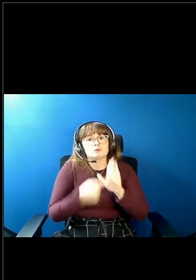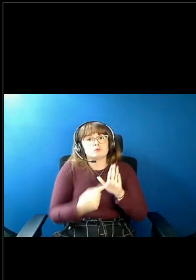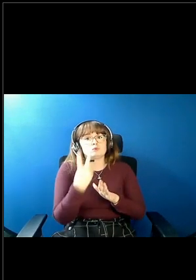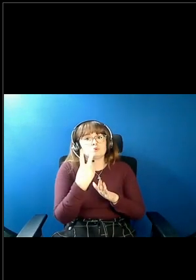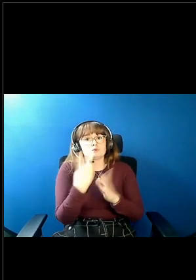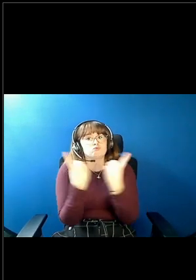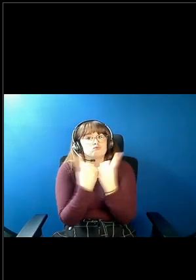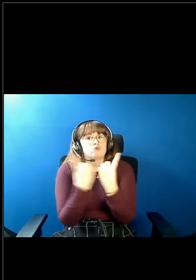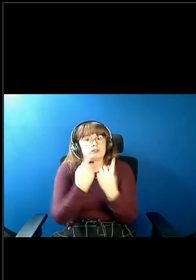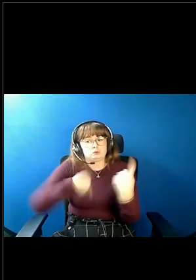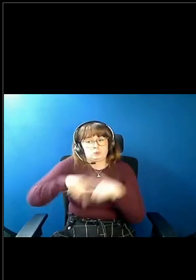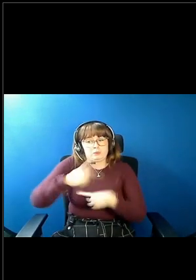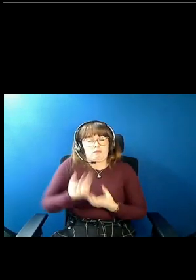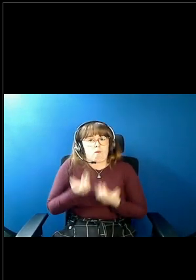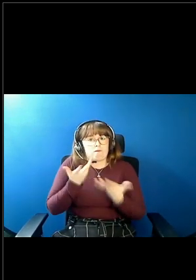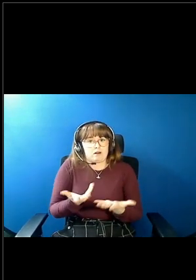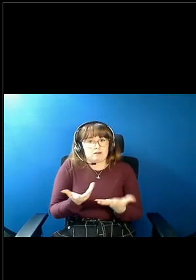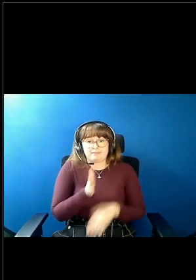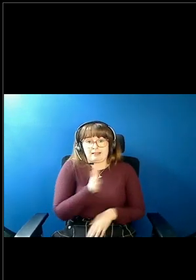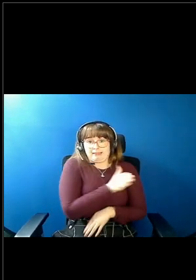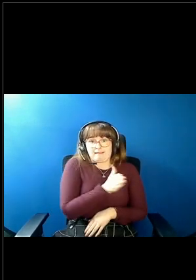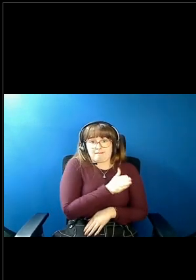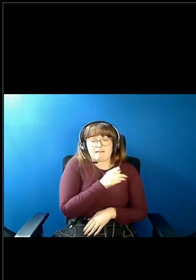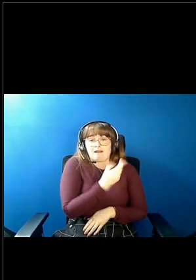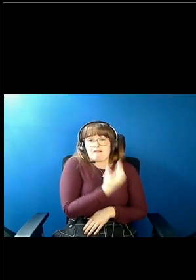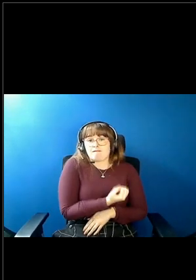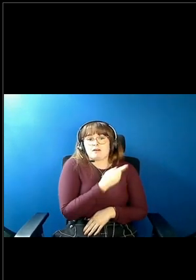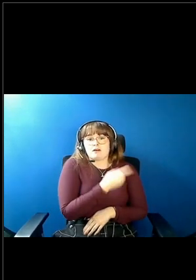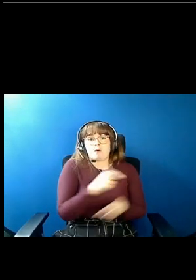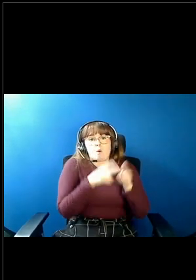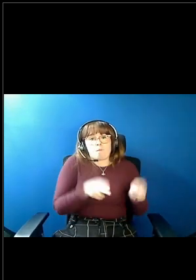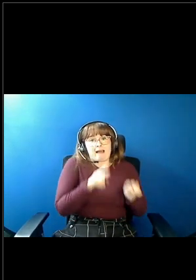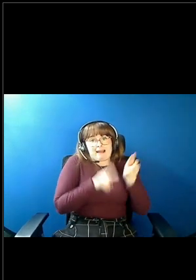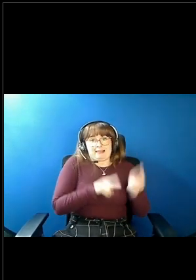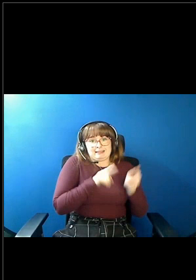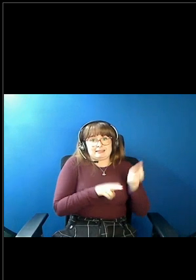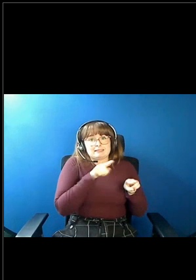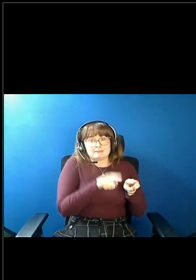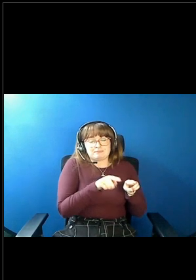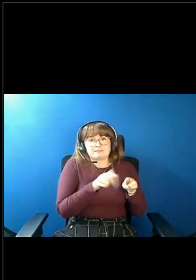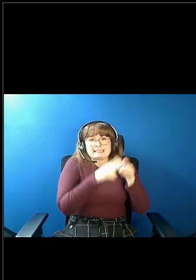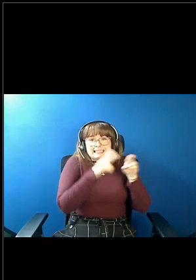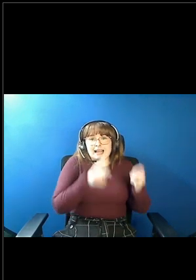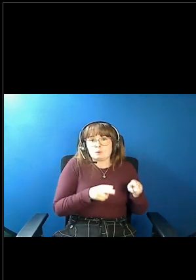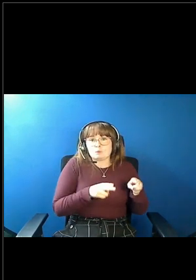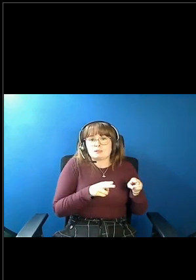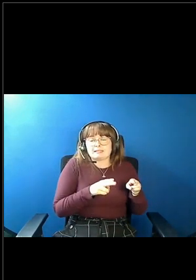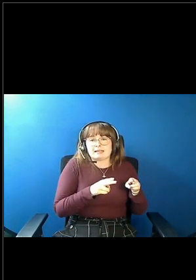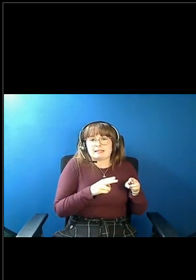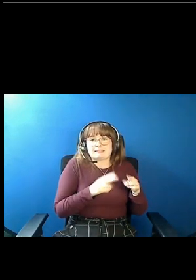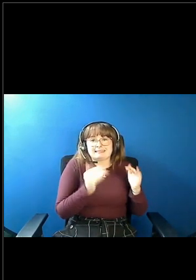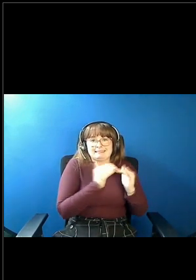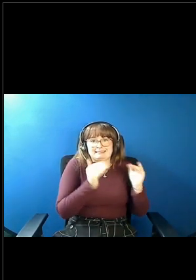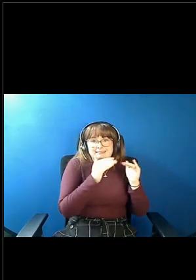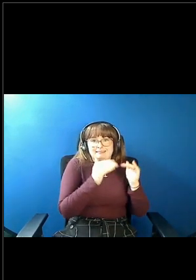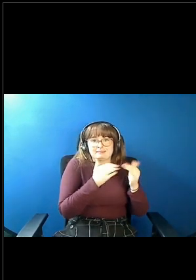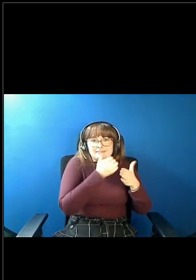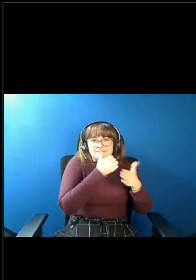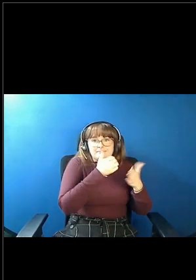our clients. So on the left here, you can see we have Home Analytics, which is an address level housing stock database, which covers all homes in Great